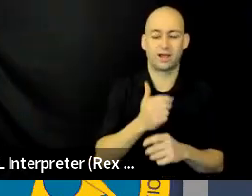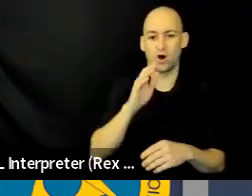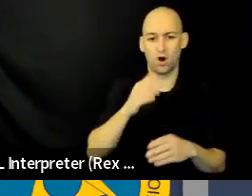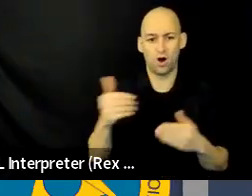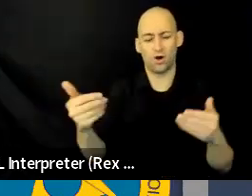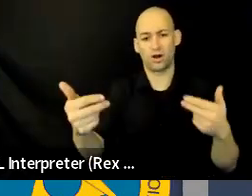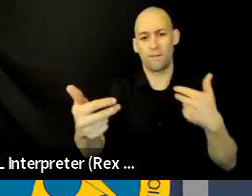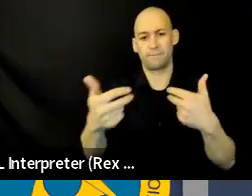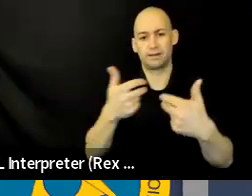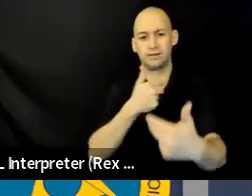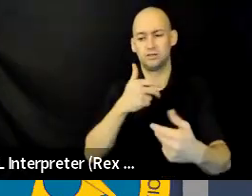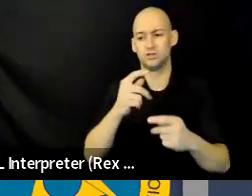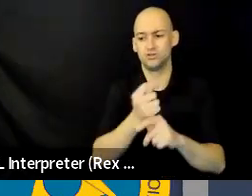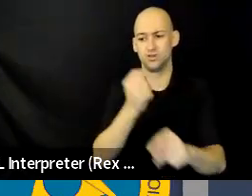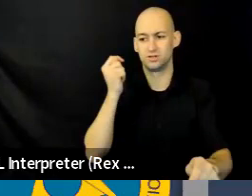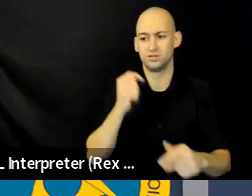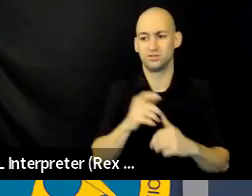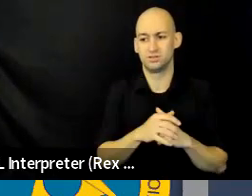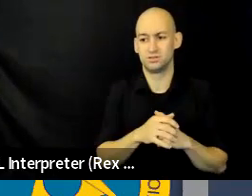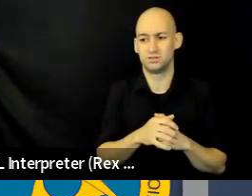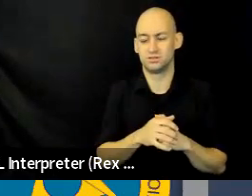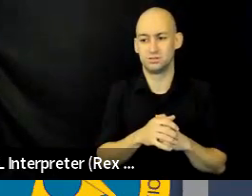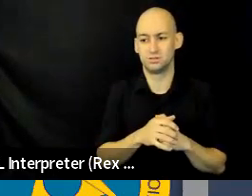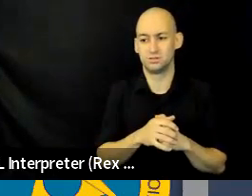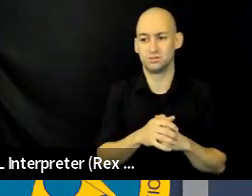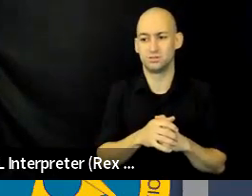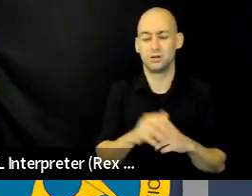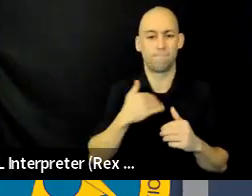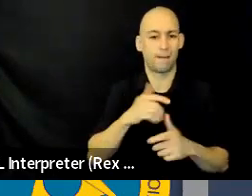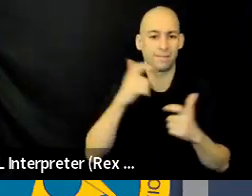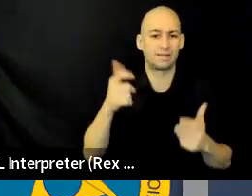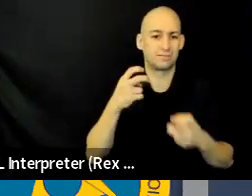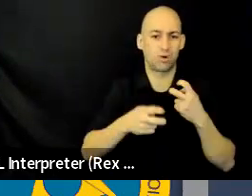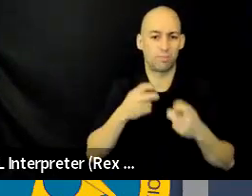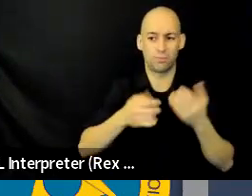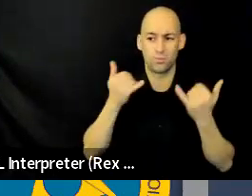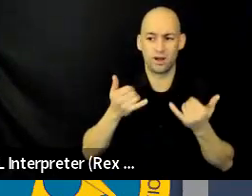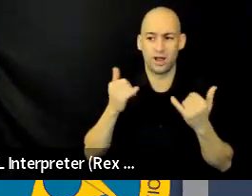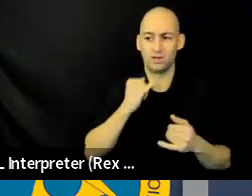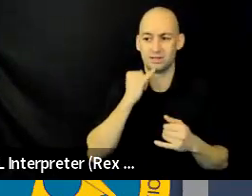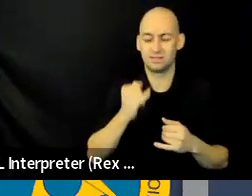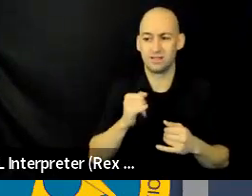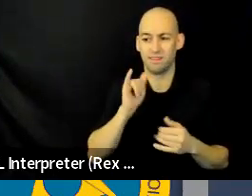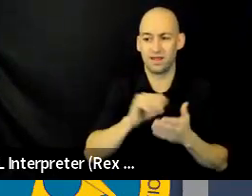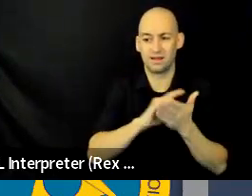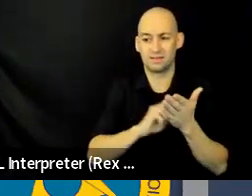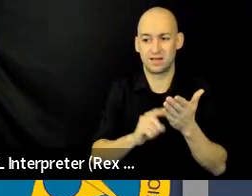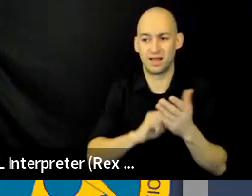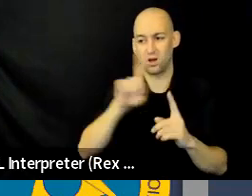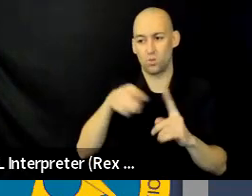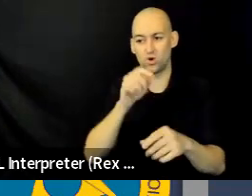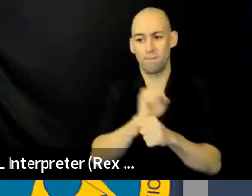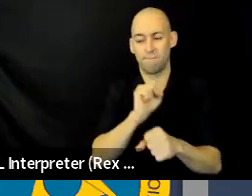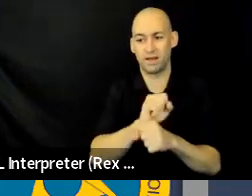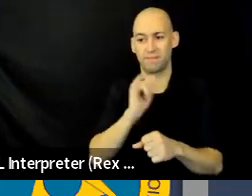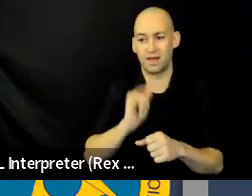parking on Wasona Road. So that's my biggest problem right now is that design. When you make that, you